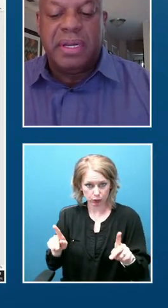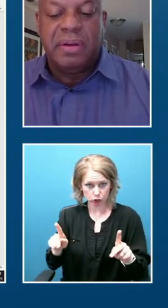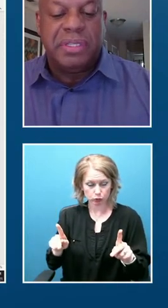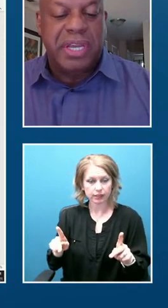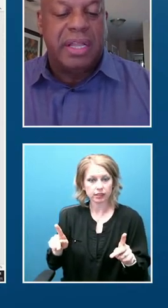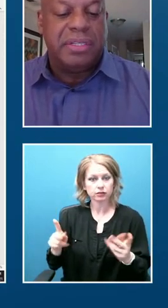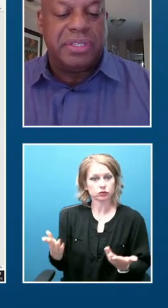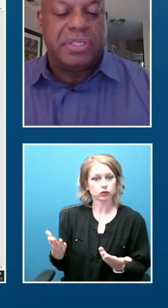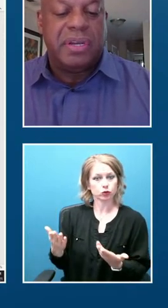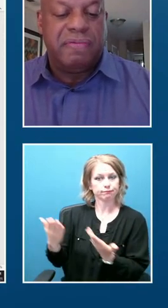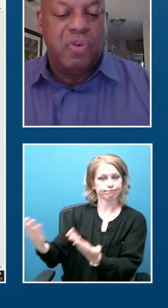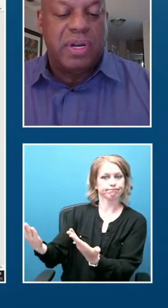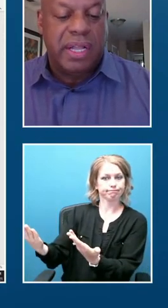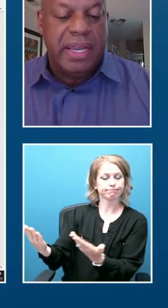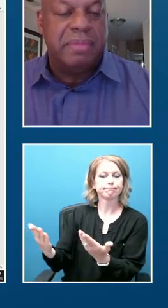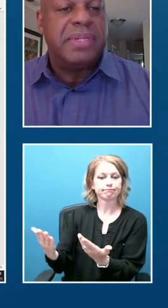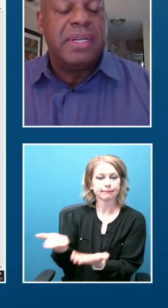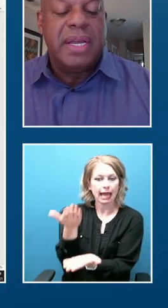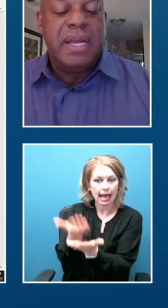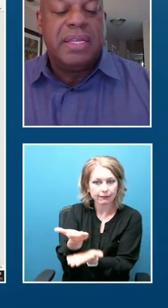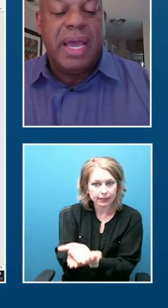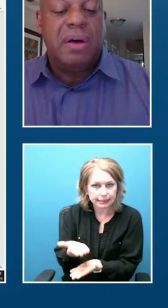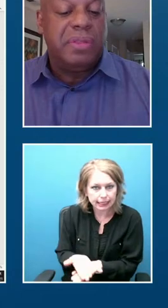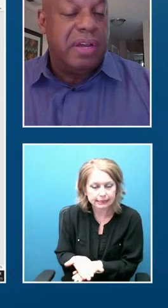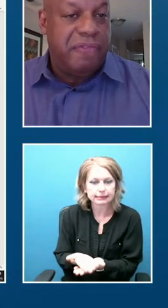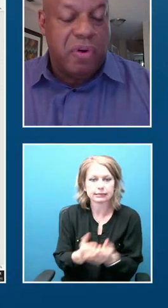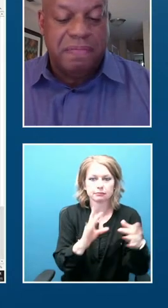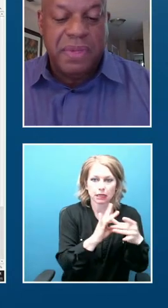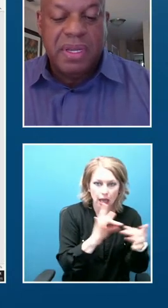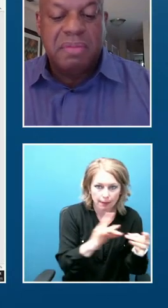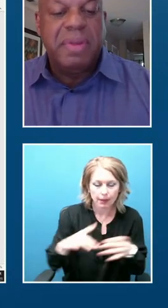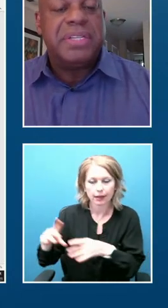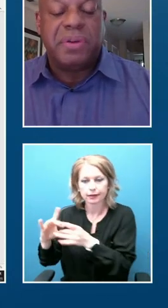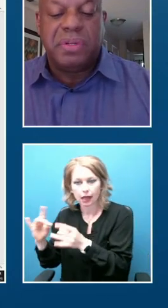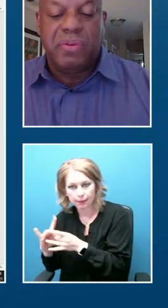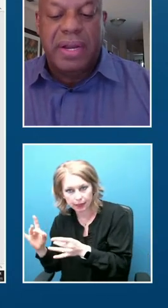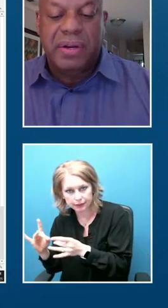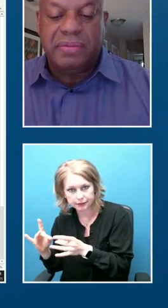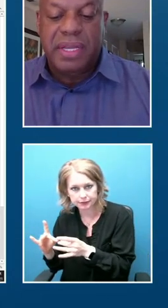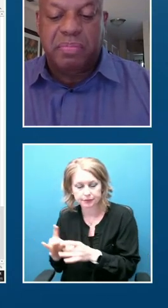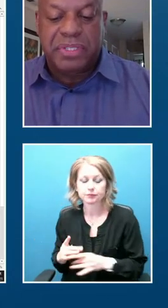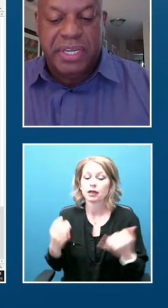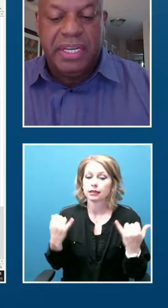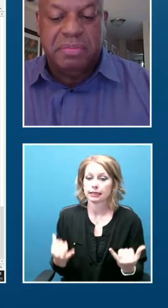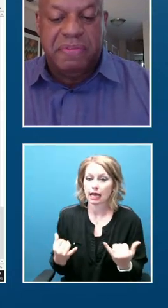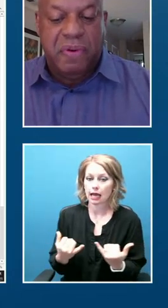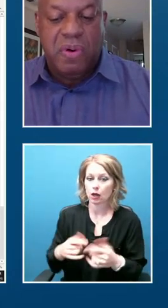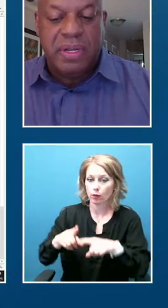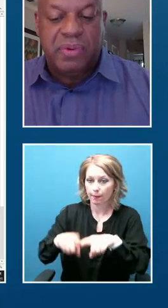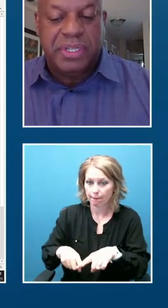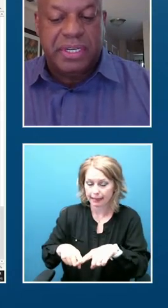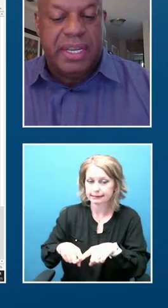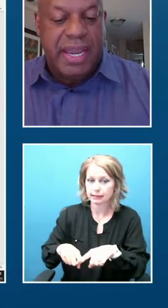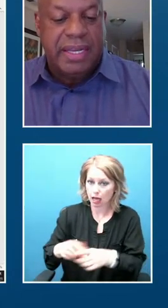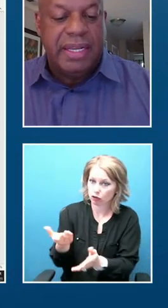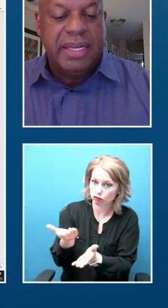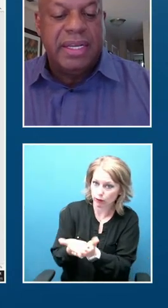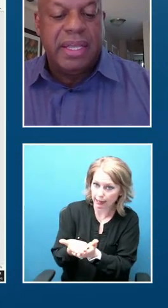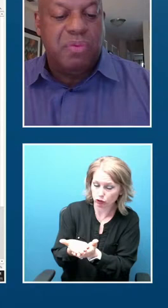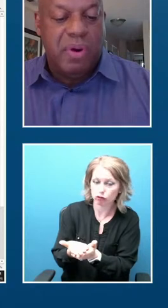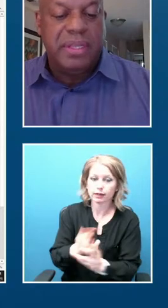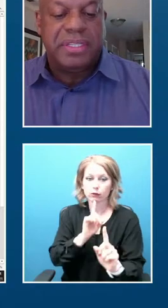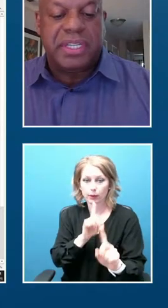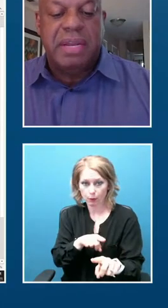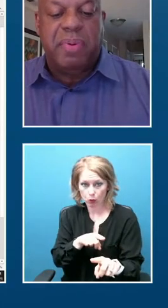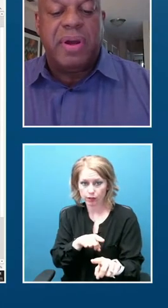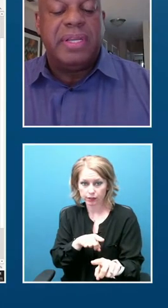argument on the challenges for claim. Now, therefore, based on the record and proceedings before it, which indicate